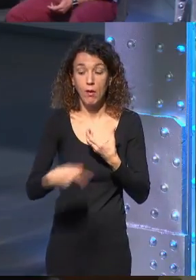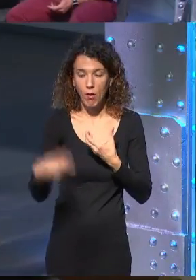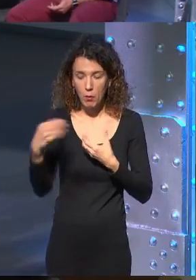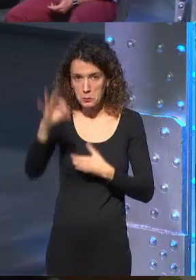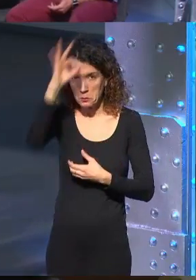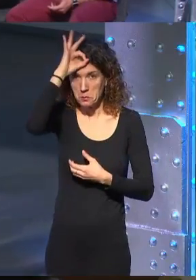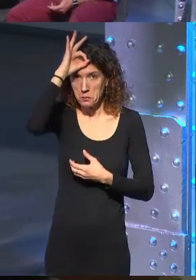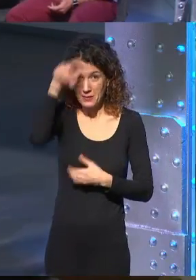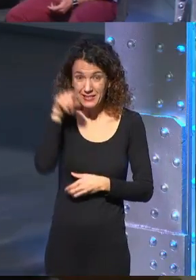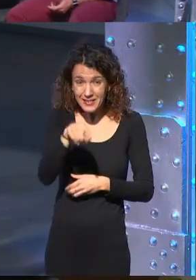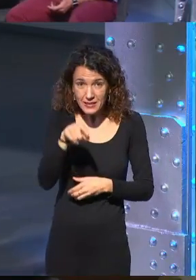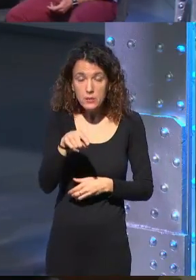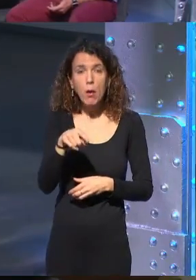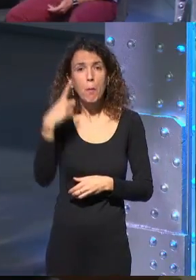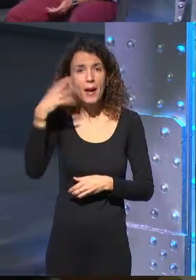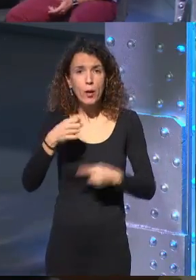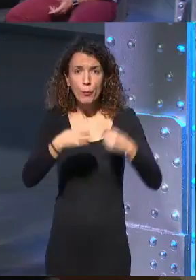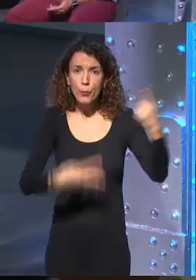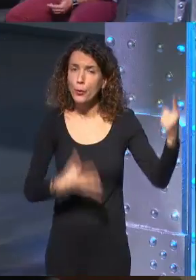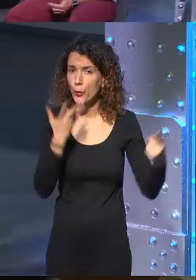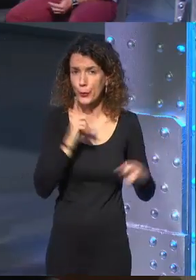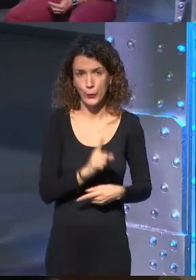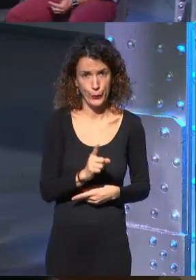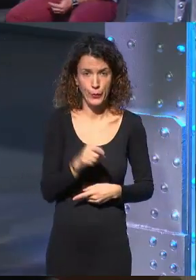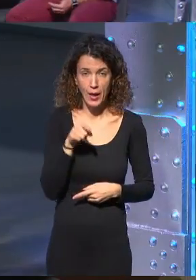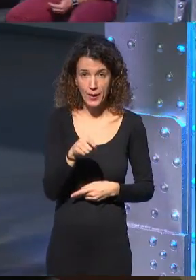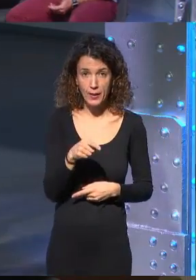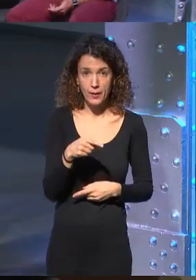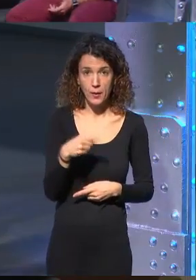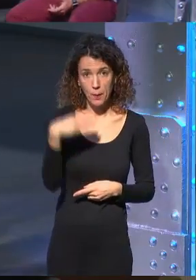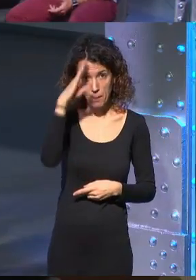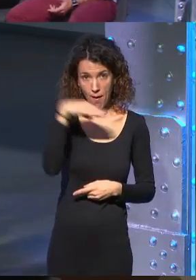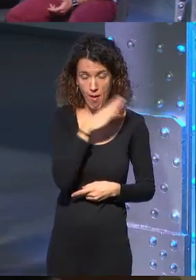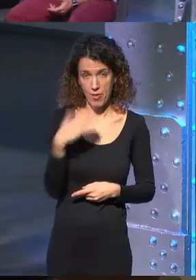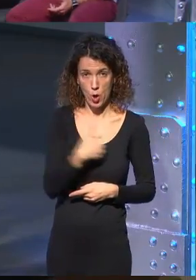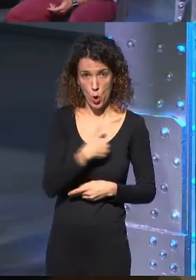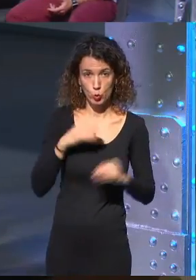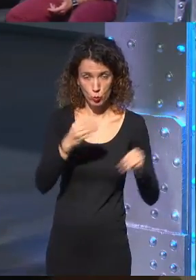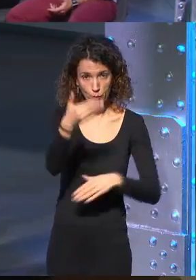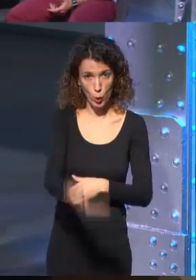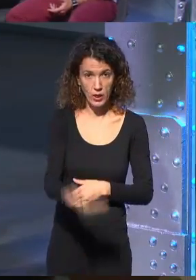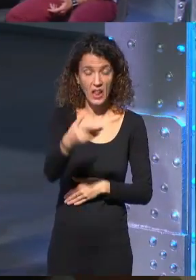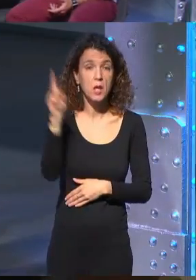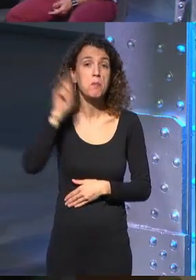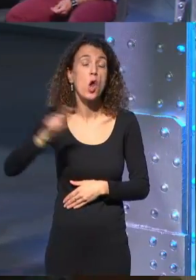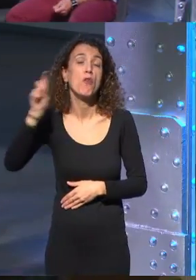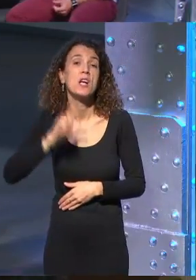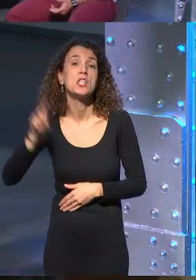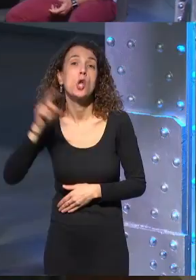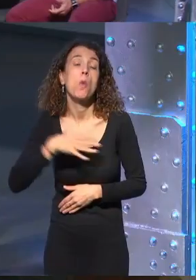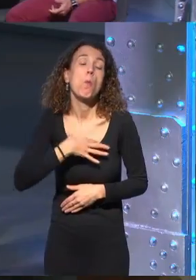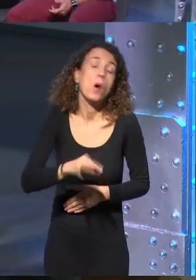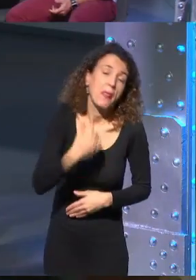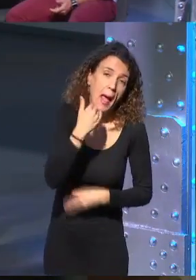Obviously, when a kid gets into a social media, they're not aware of all the possibilities, and parents need to